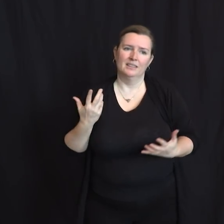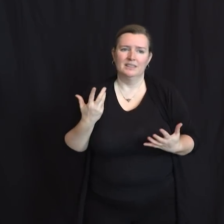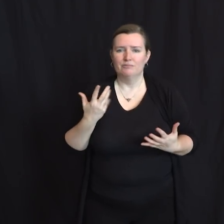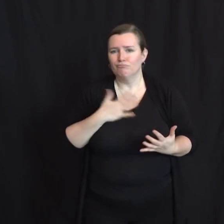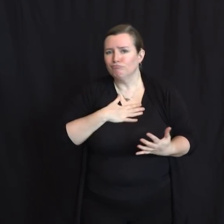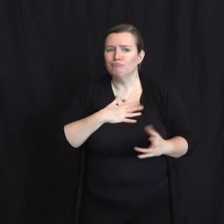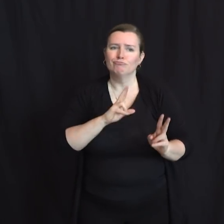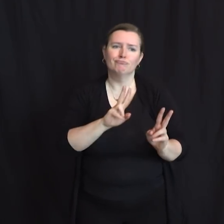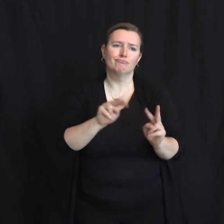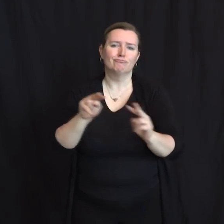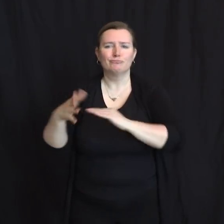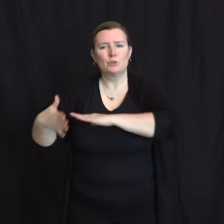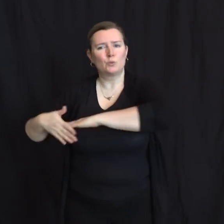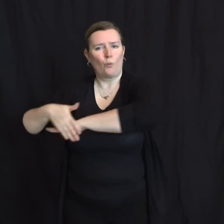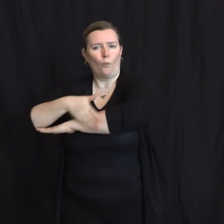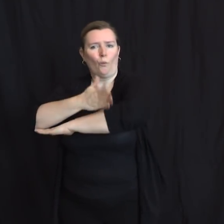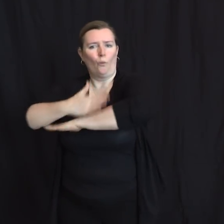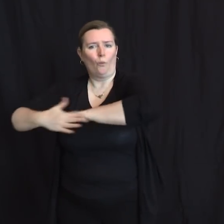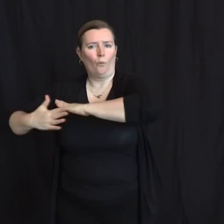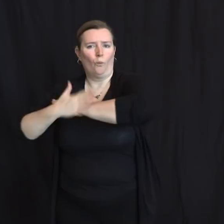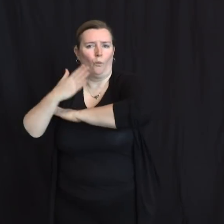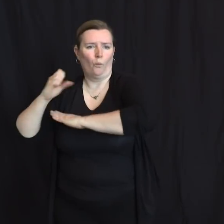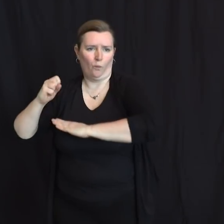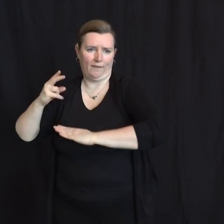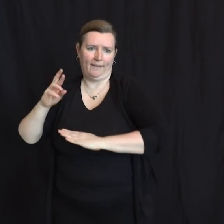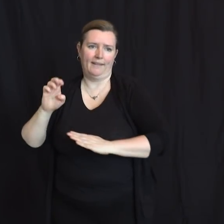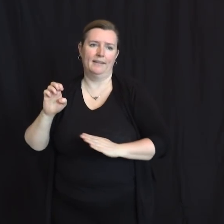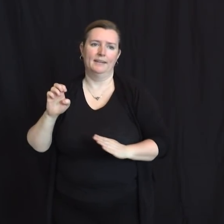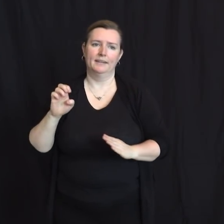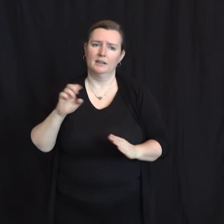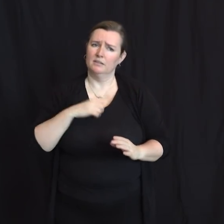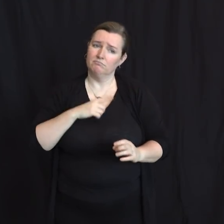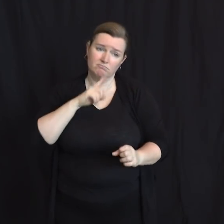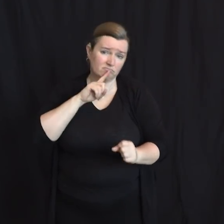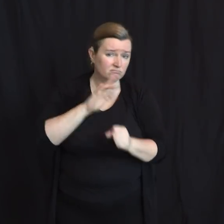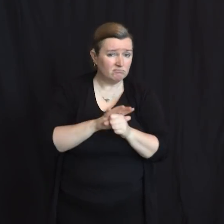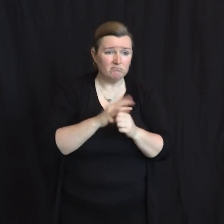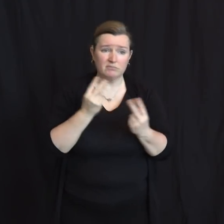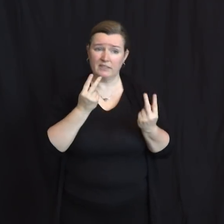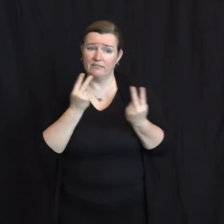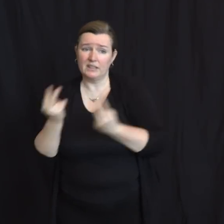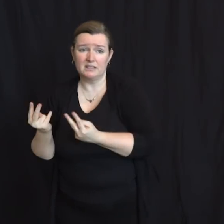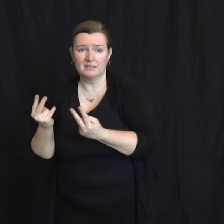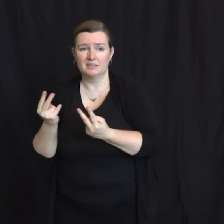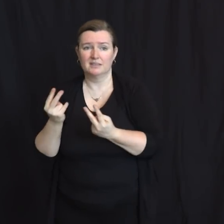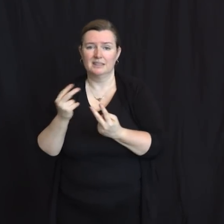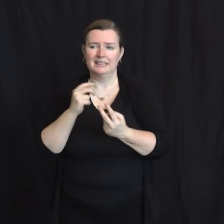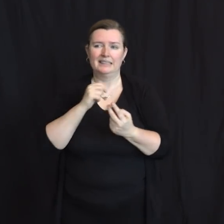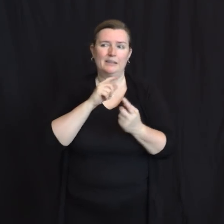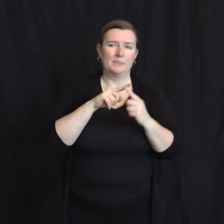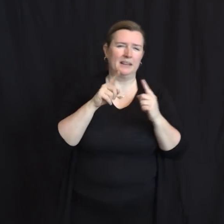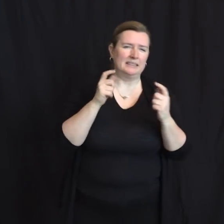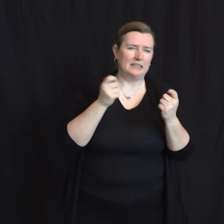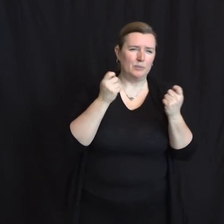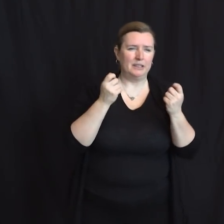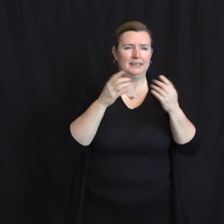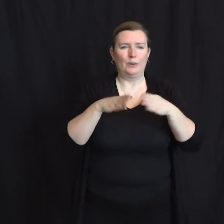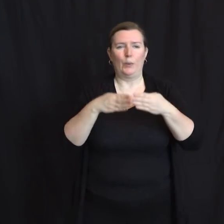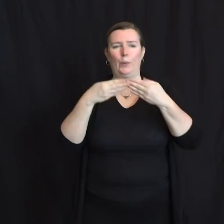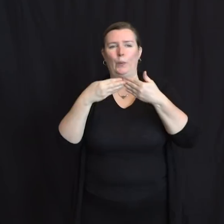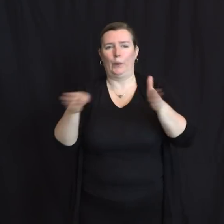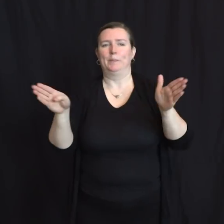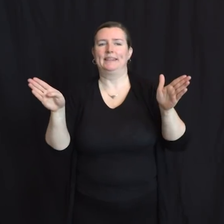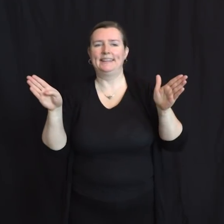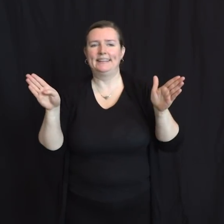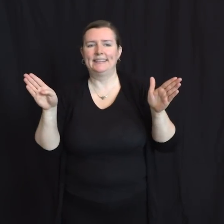this year to do some lake visits and to sort of celebrate the opening. And you know, even